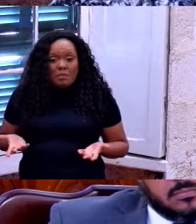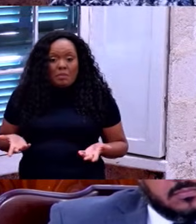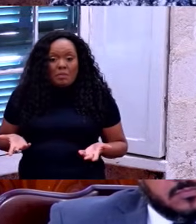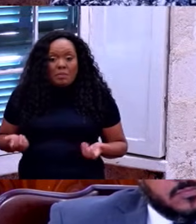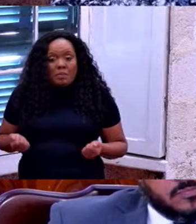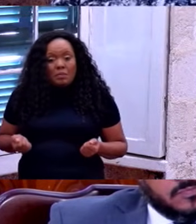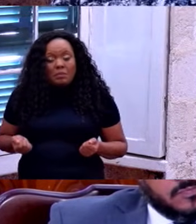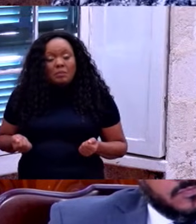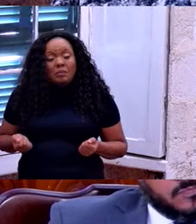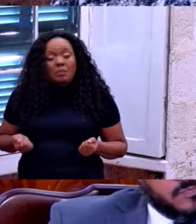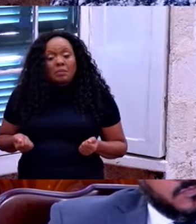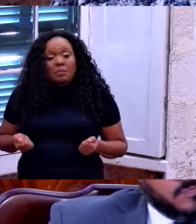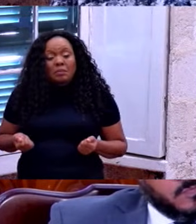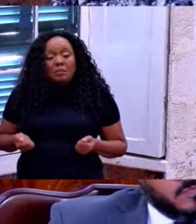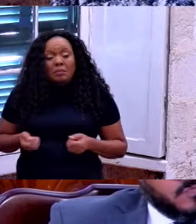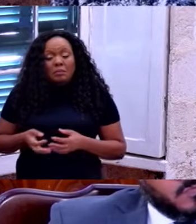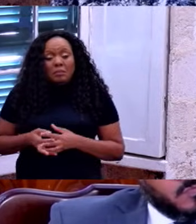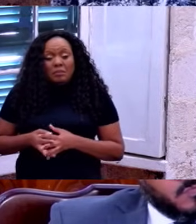I'm